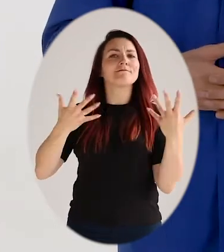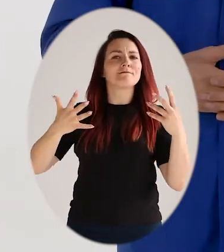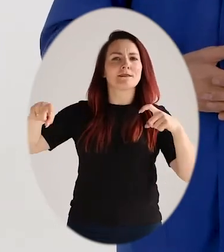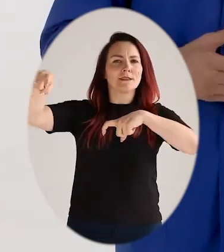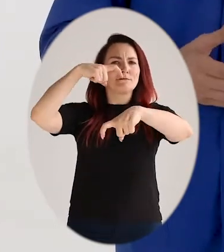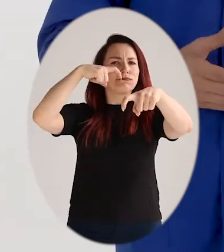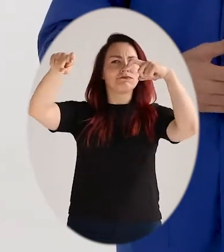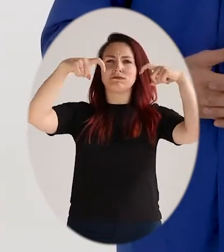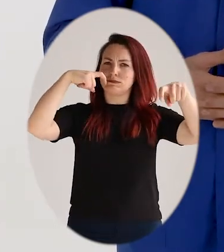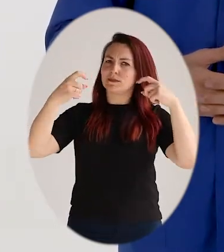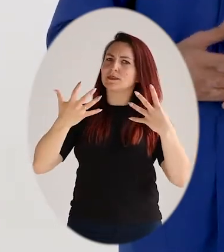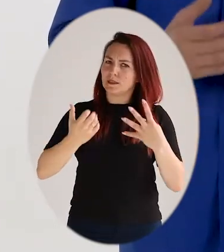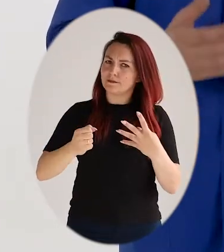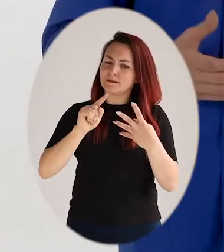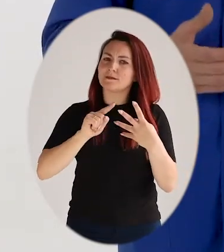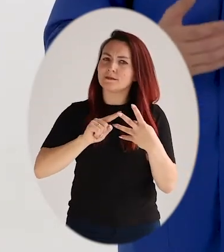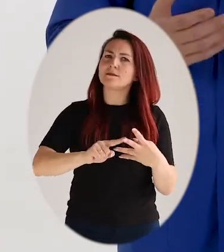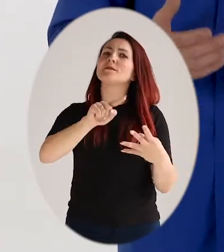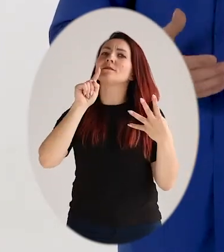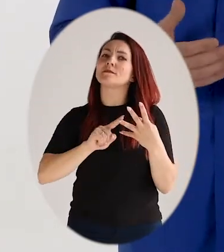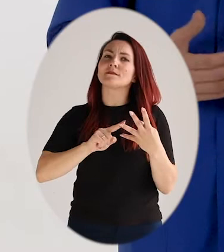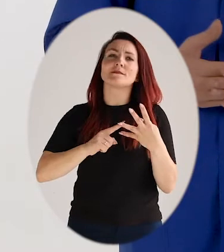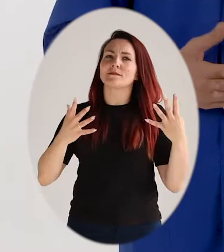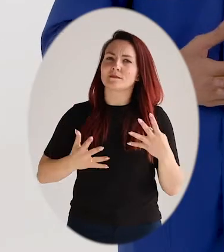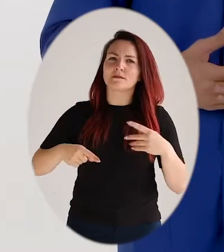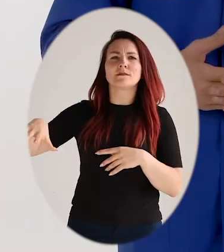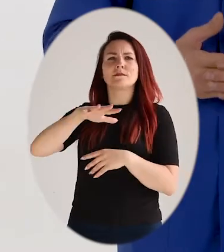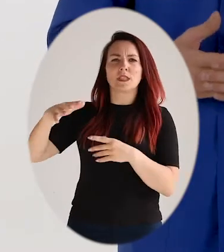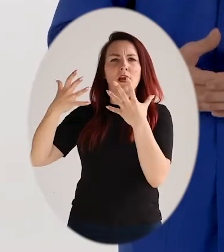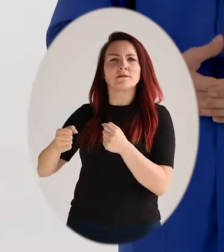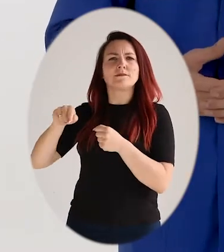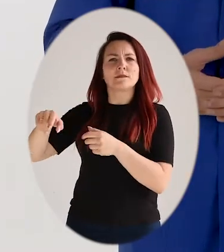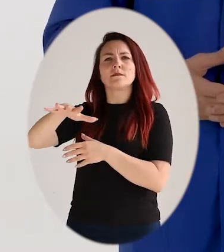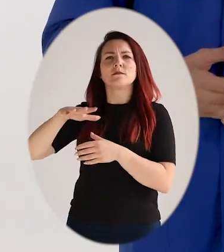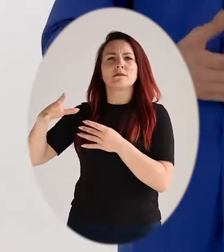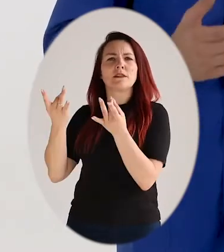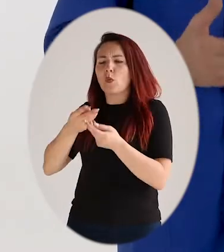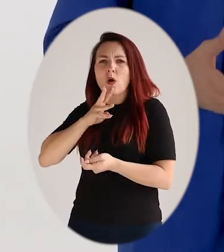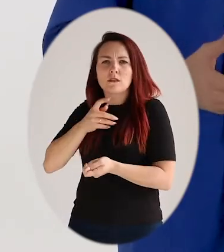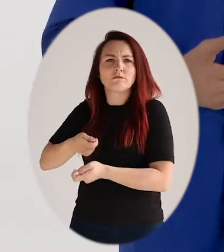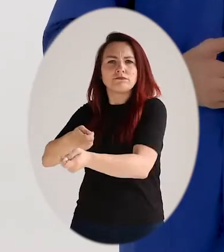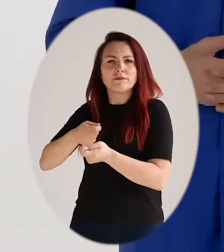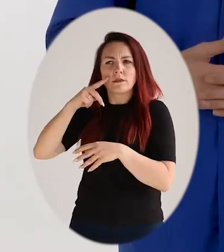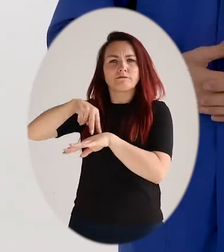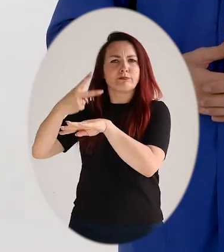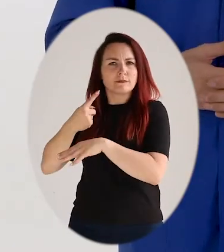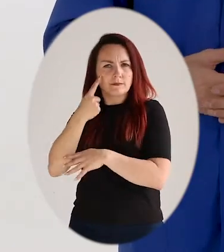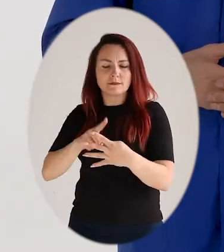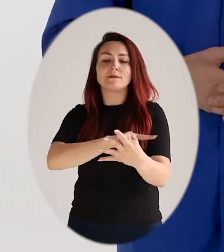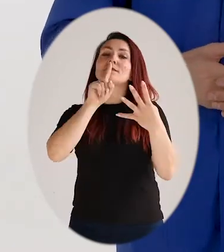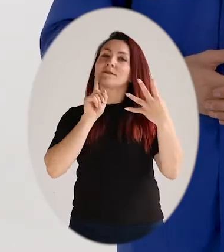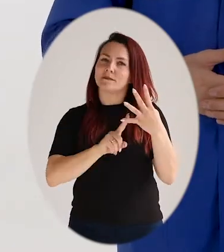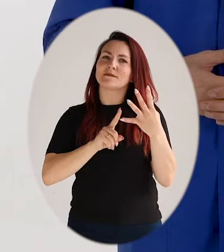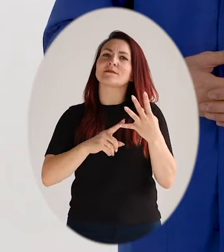trucks on the territory, the operation lifting mechanisms operating in production facilities, wet floors